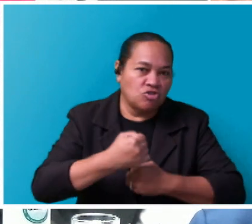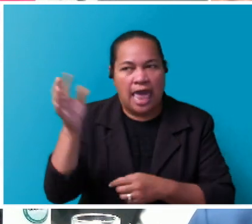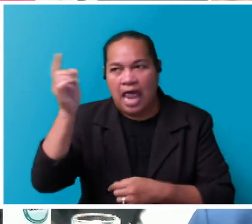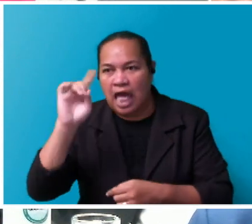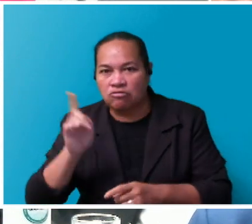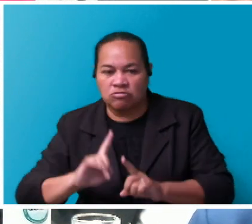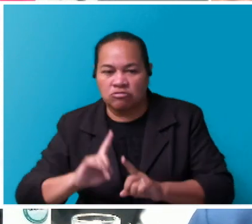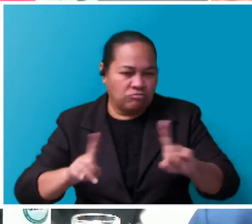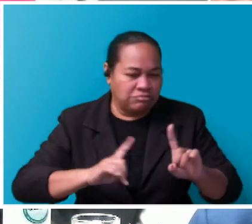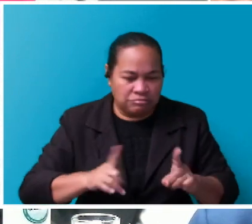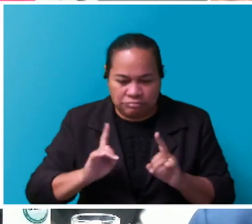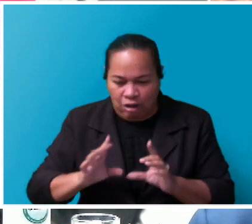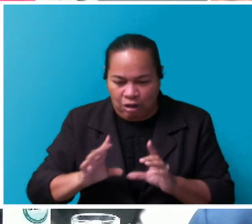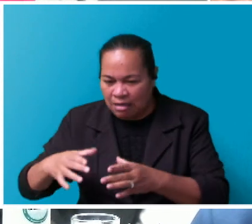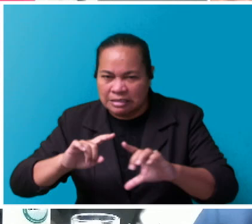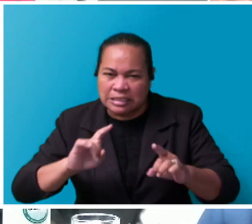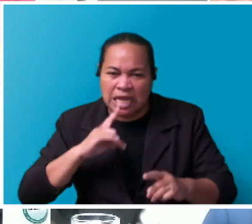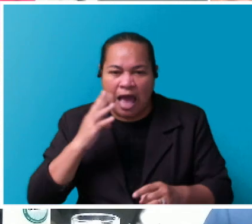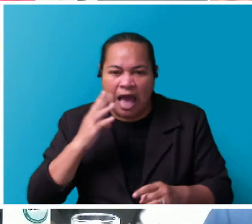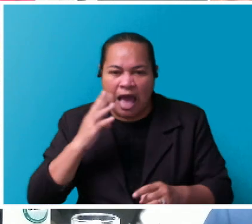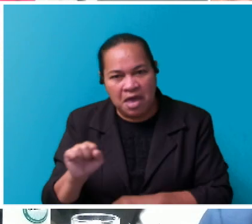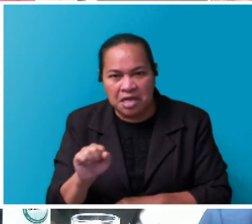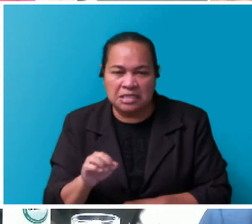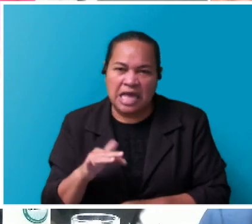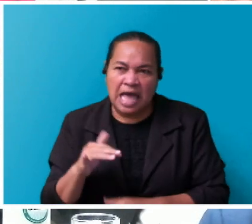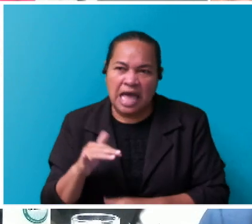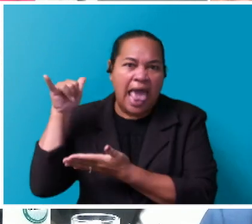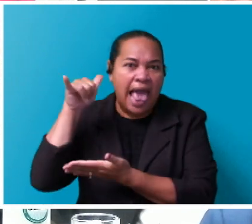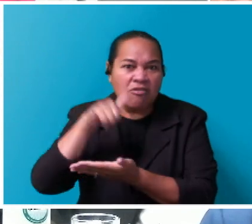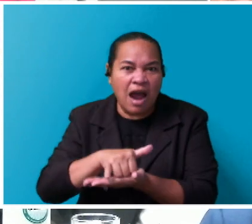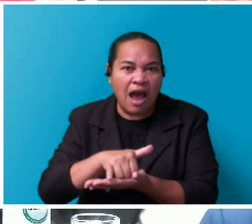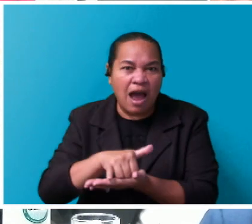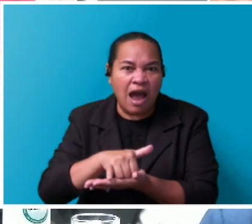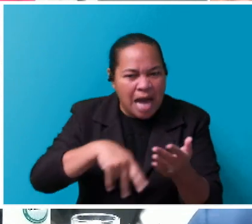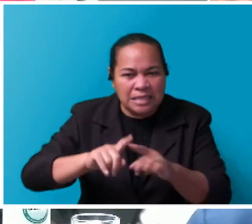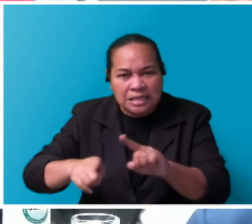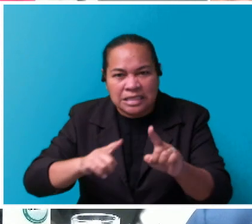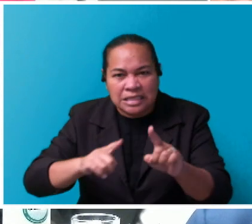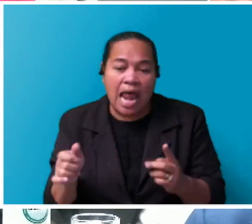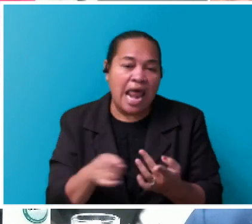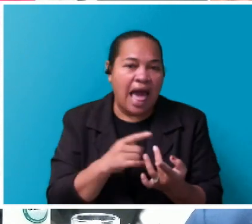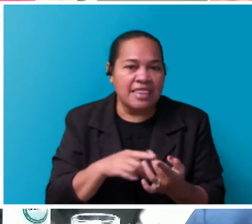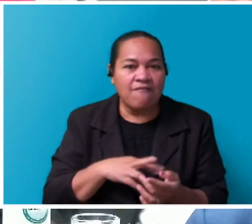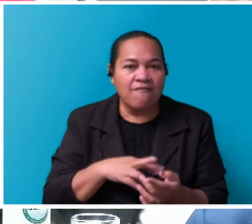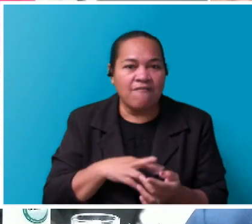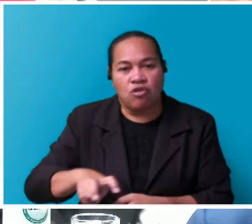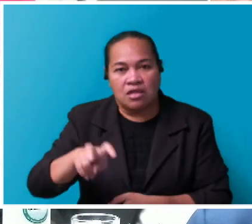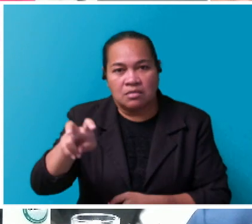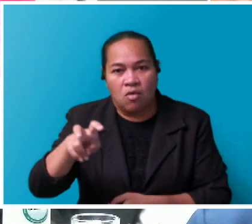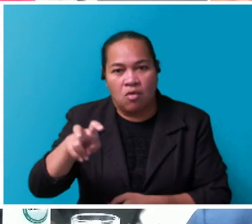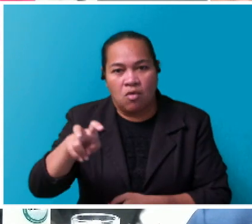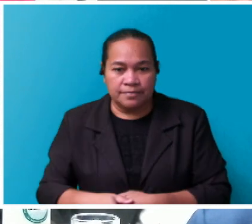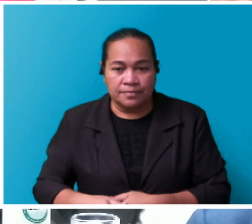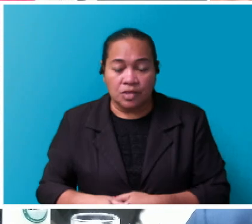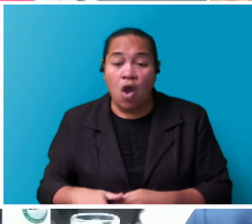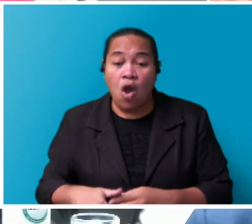electrical and electronic equipment, vehicles, aircraft parts, and other transport-related equipment. Imports